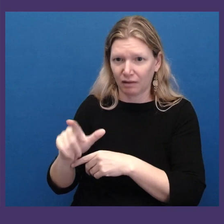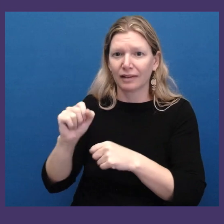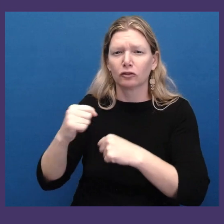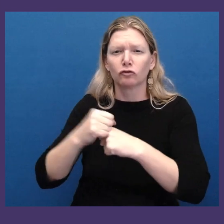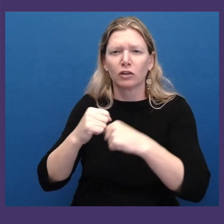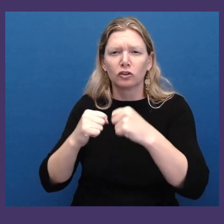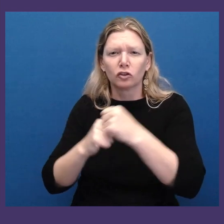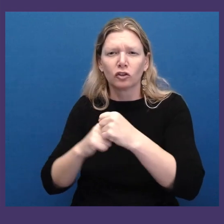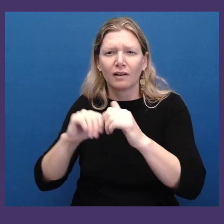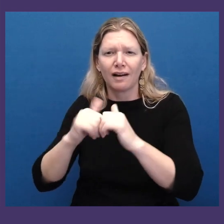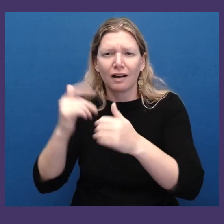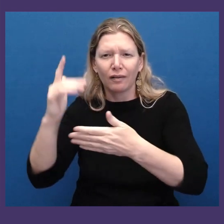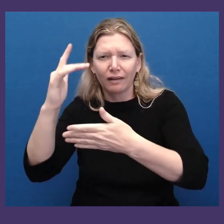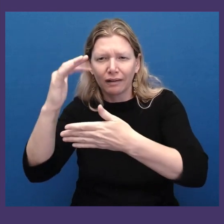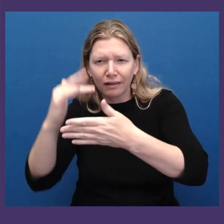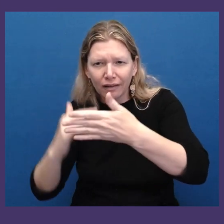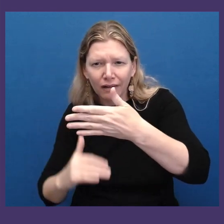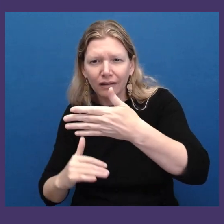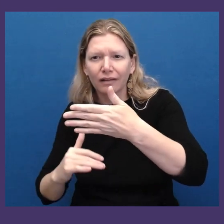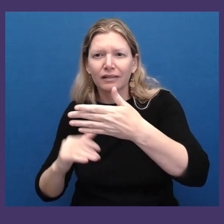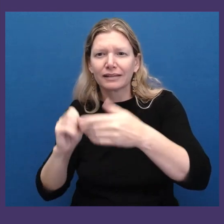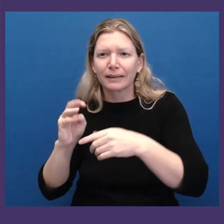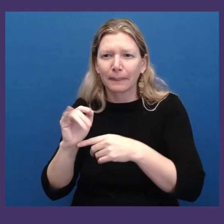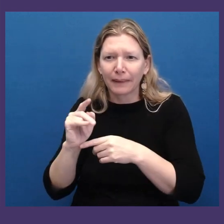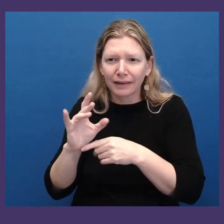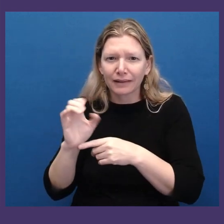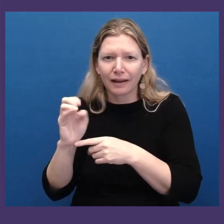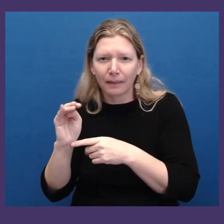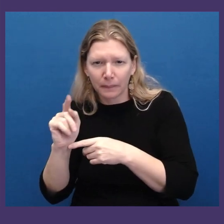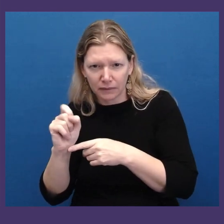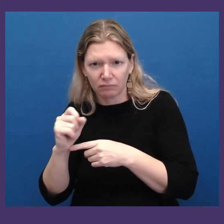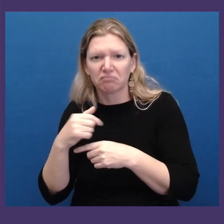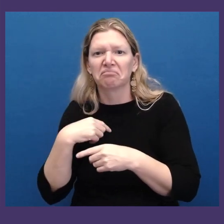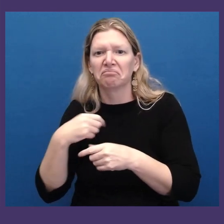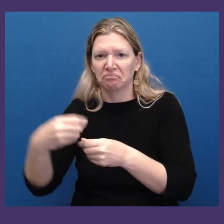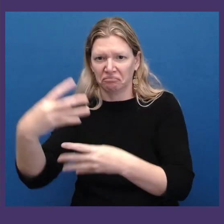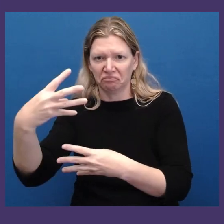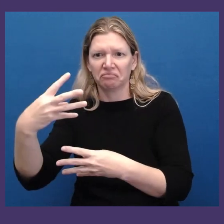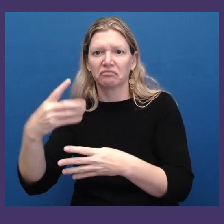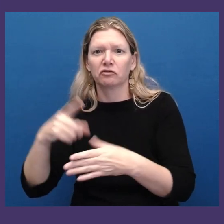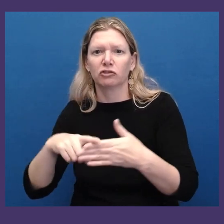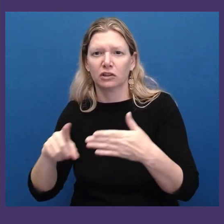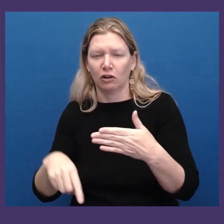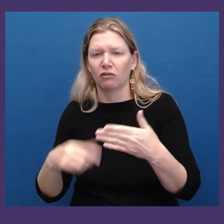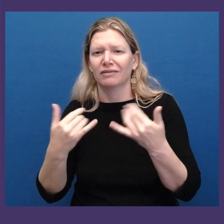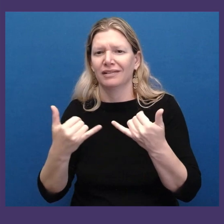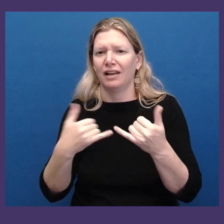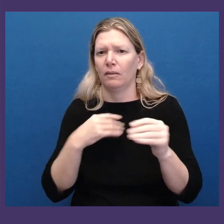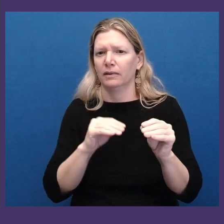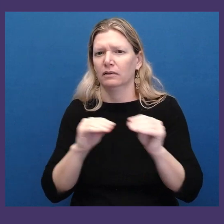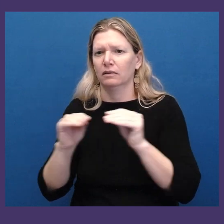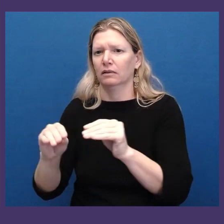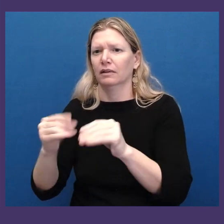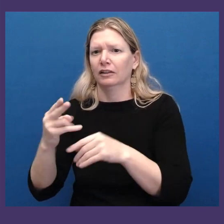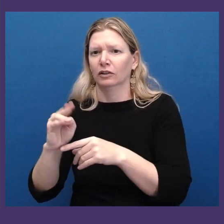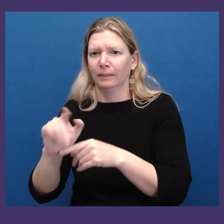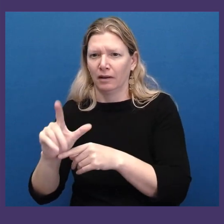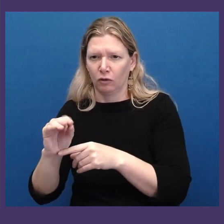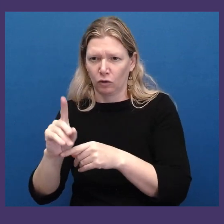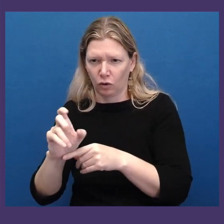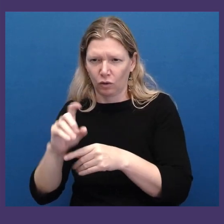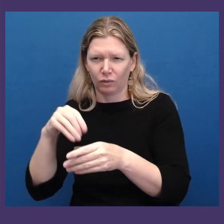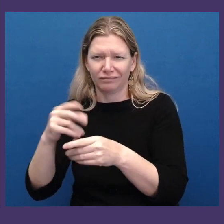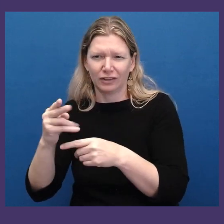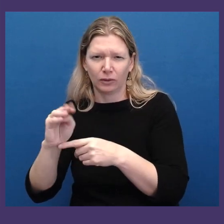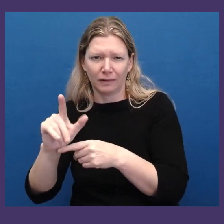let me insert the HTML code into HTML file. Chat list box. 3 file tree. Code block 1. Editor.